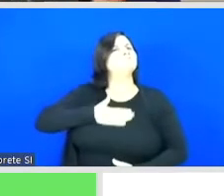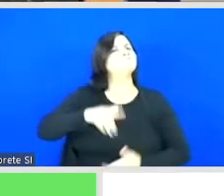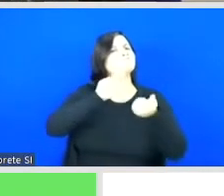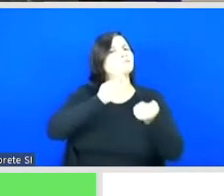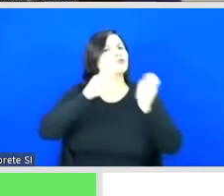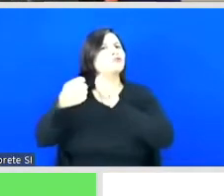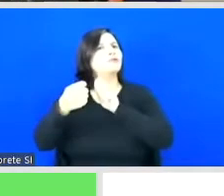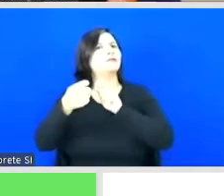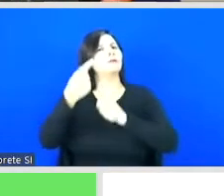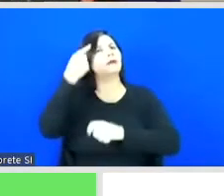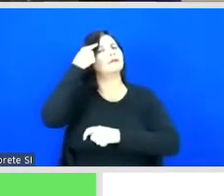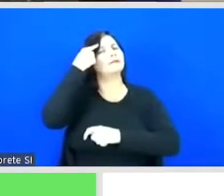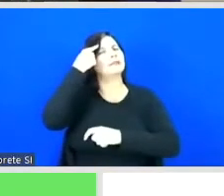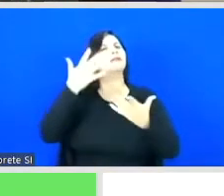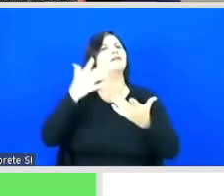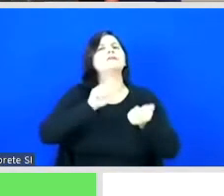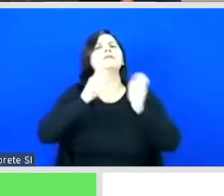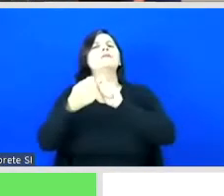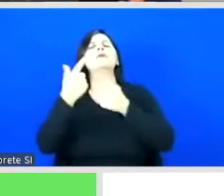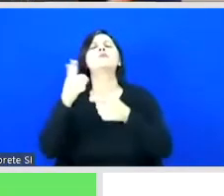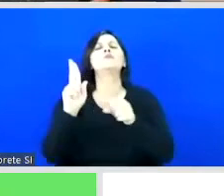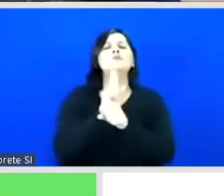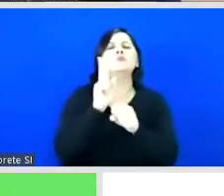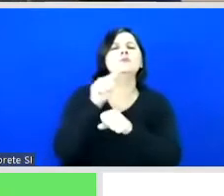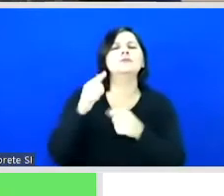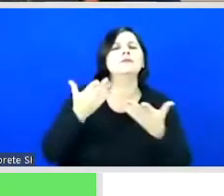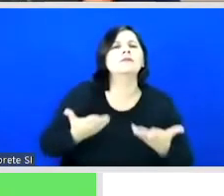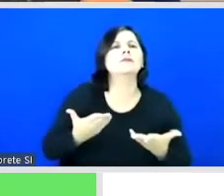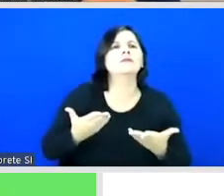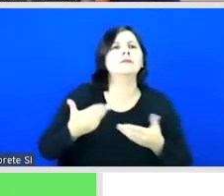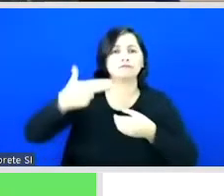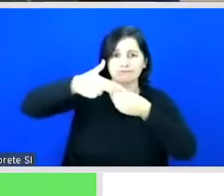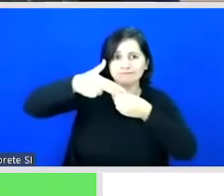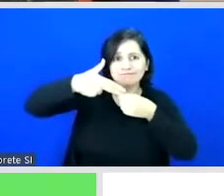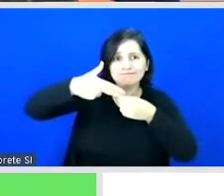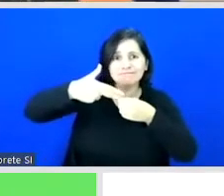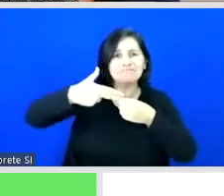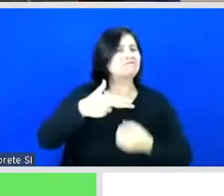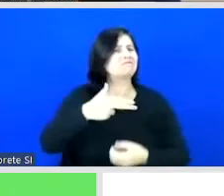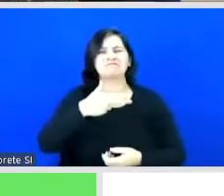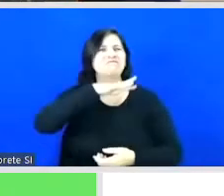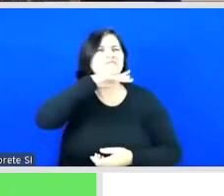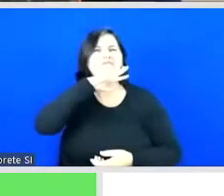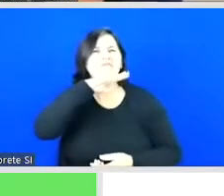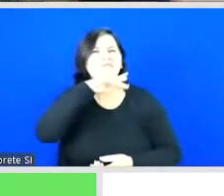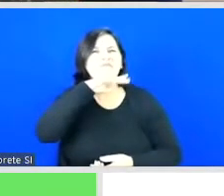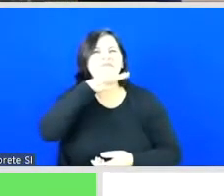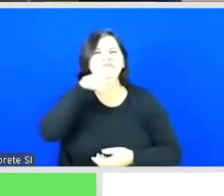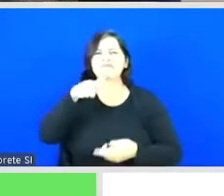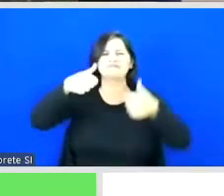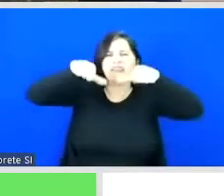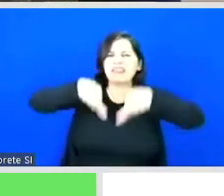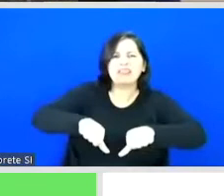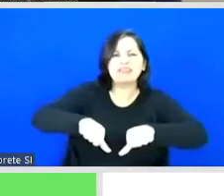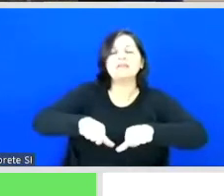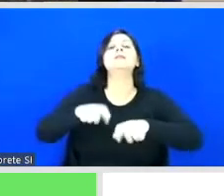energy is now cheaper, becoming more available, but it needs effort, it needs thought, it needs ambition. And that's what we need